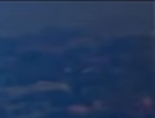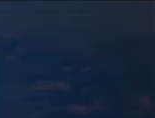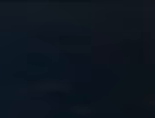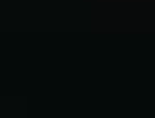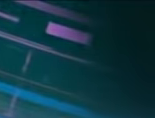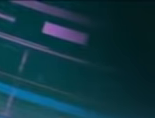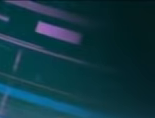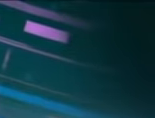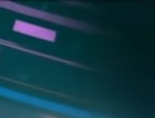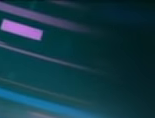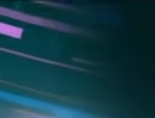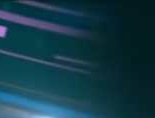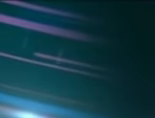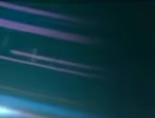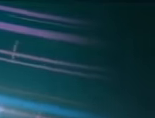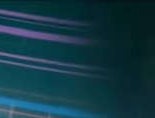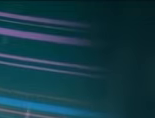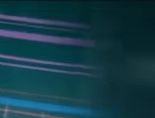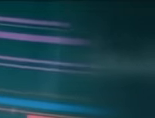sta.uwi.edu/apply.